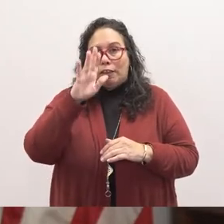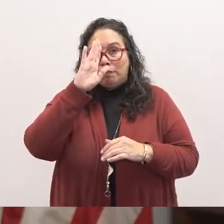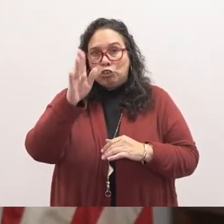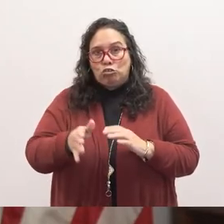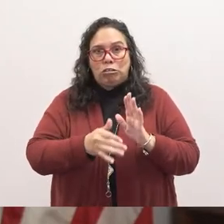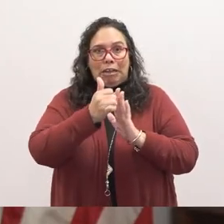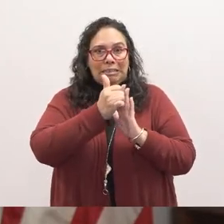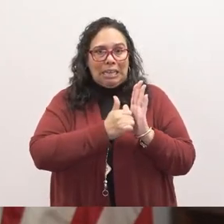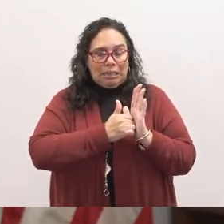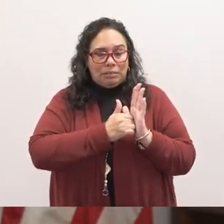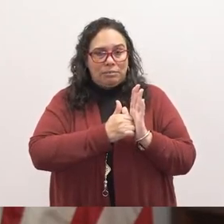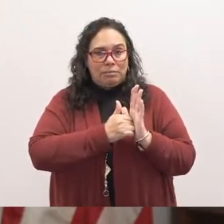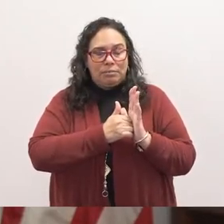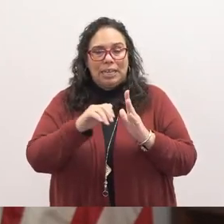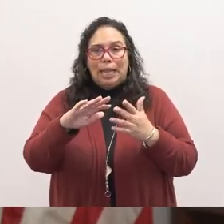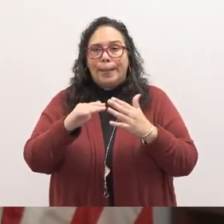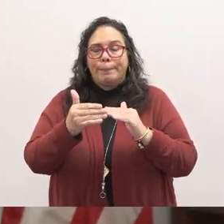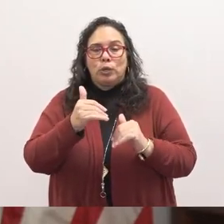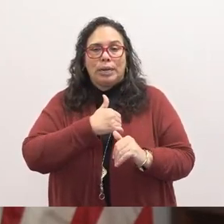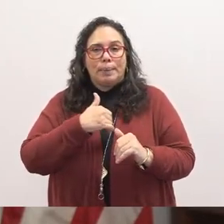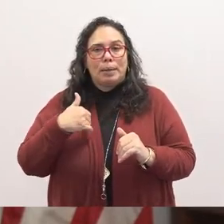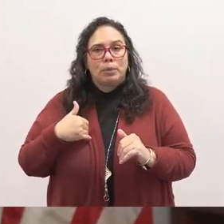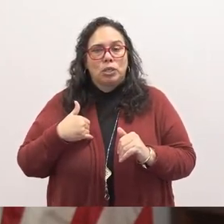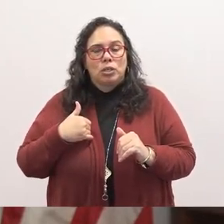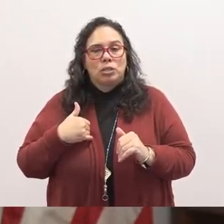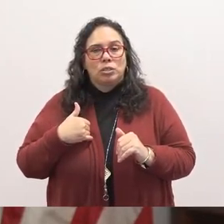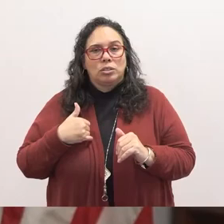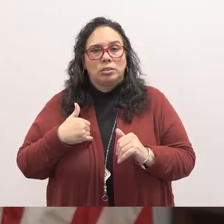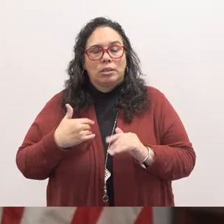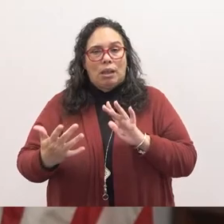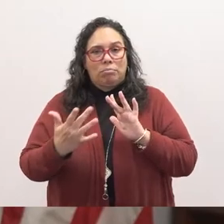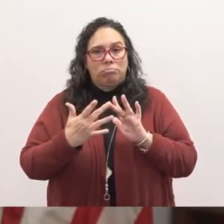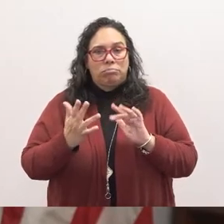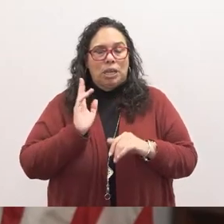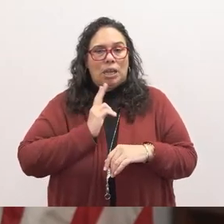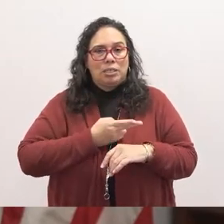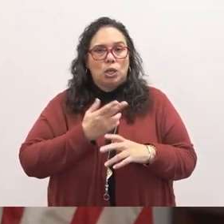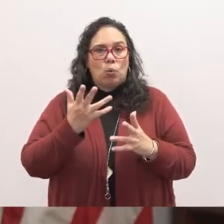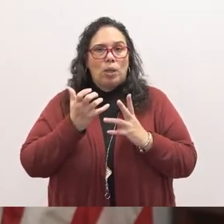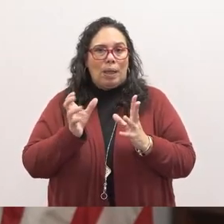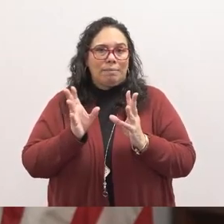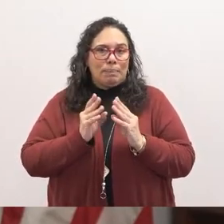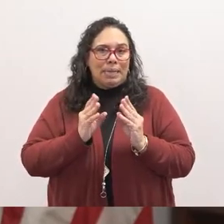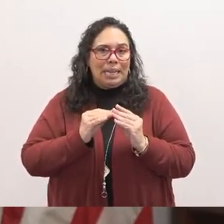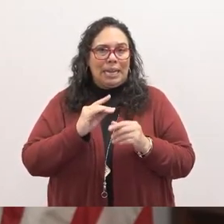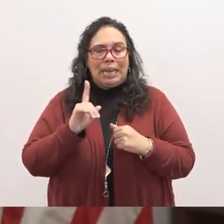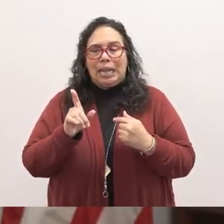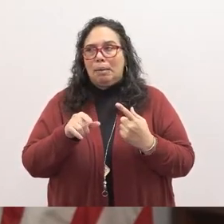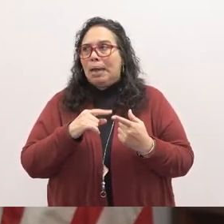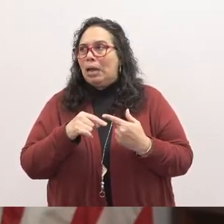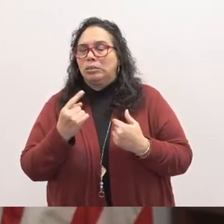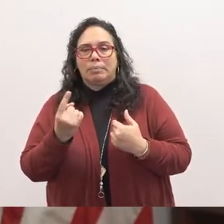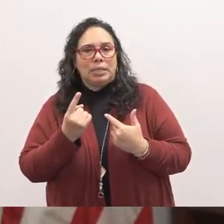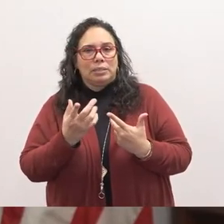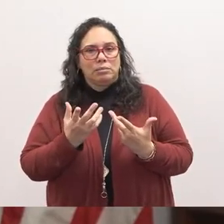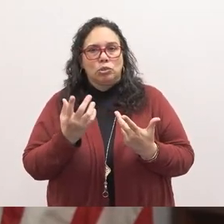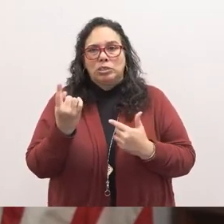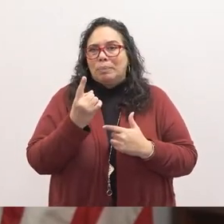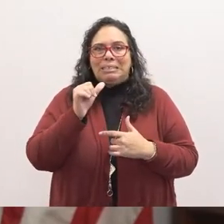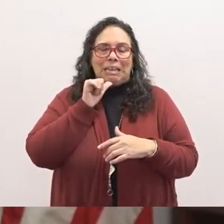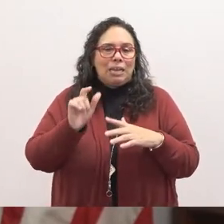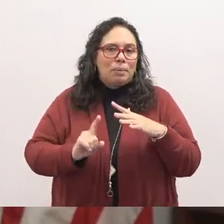agenda, and community members reach out to us and say, hey, we want to meet with you about this item. Or something's not coming up,